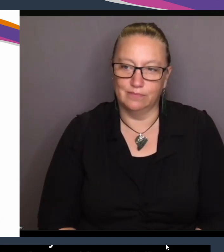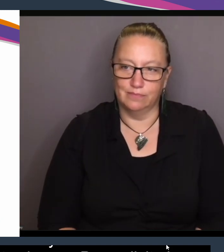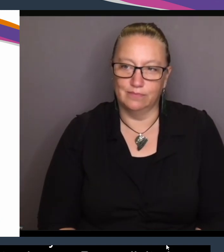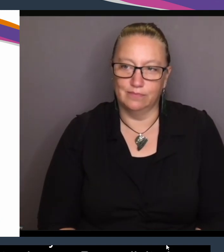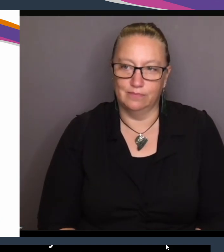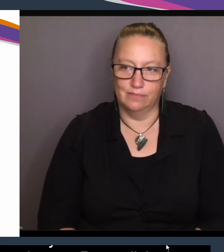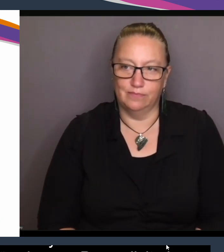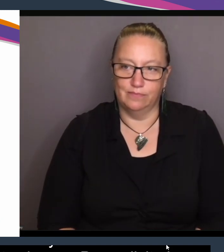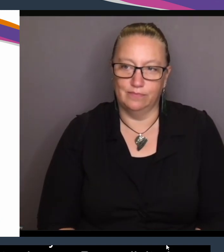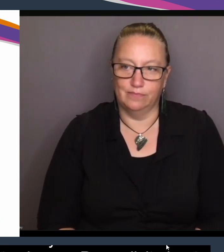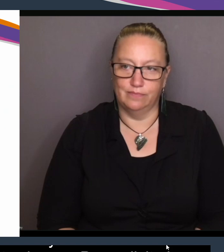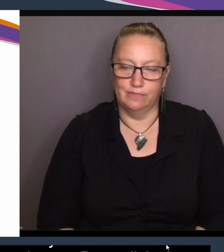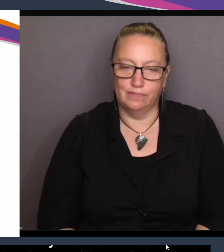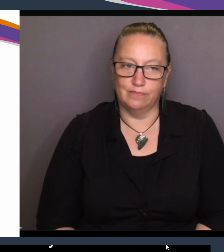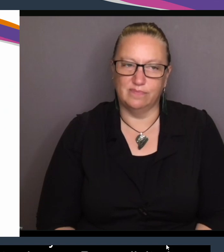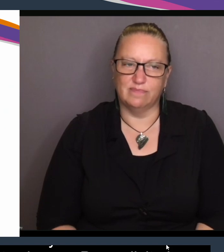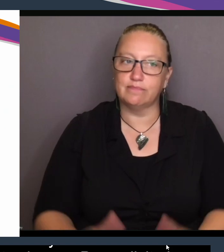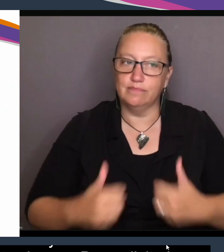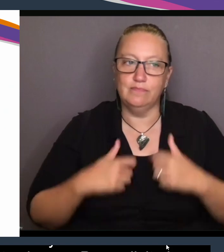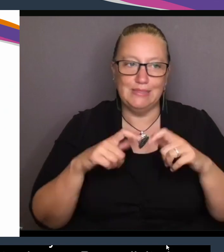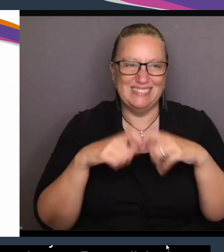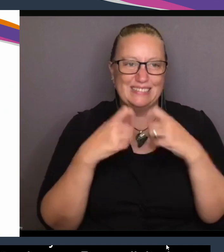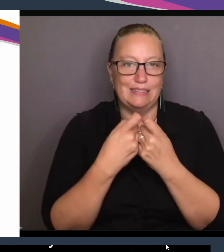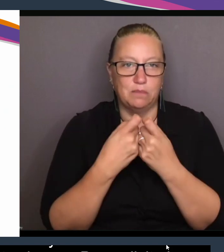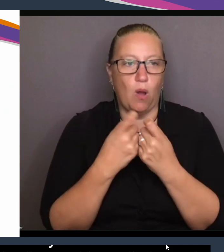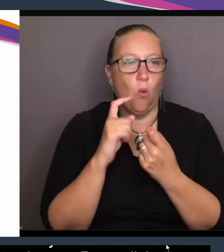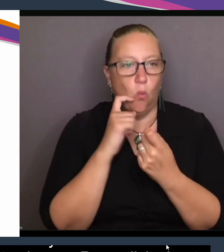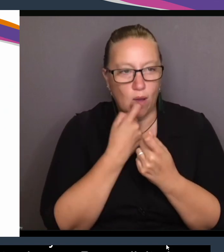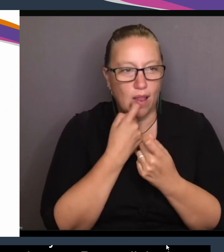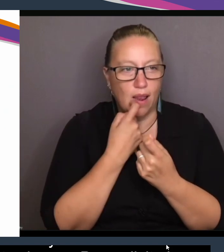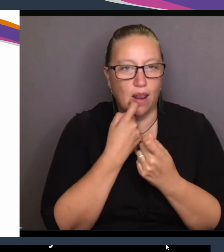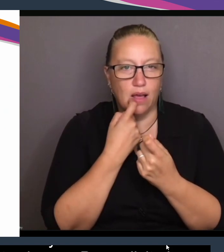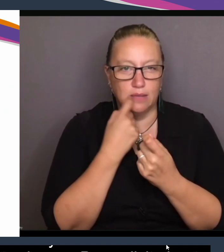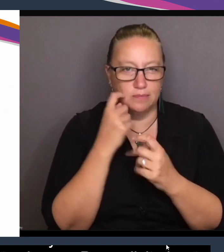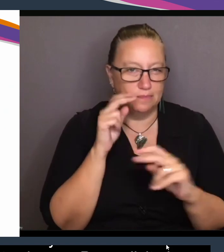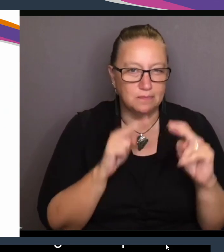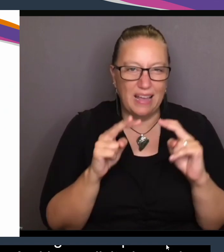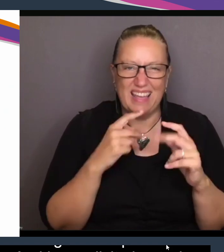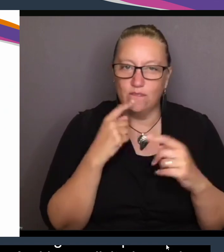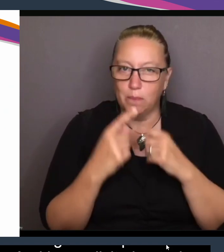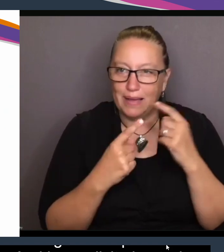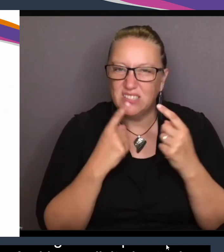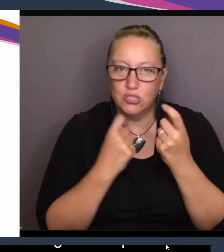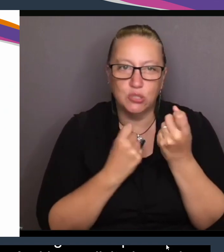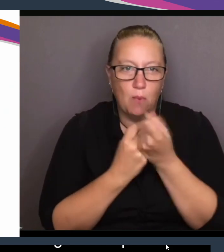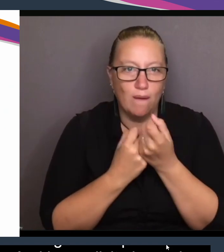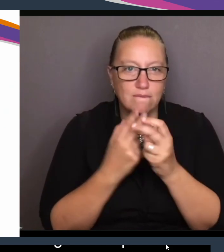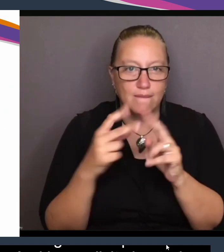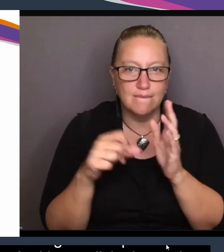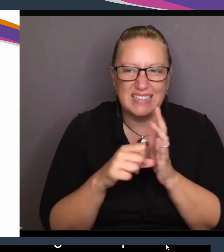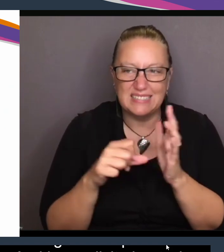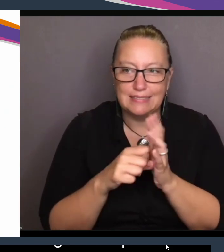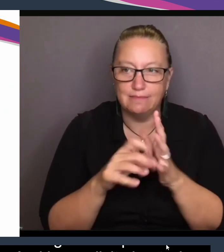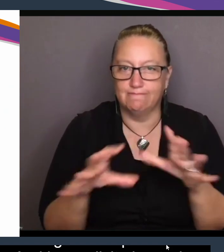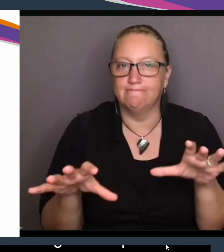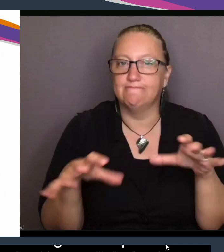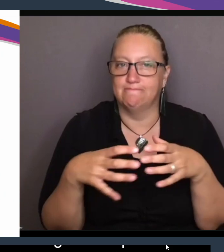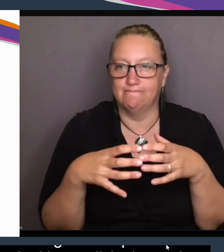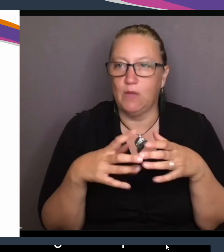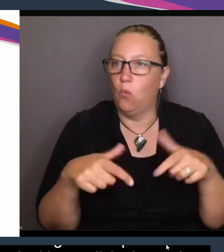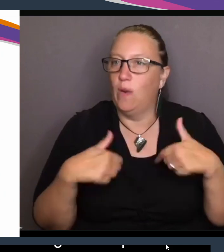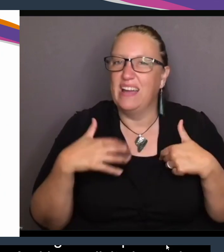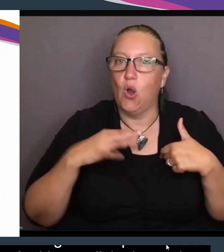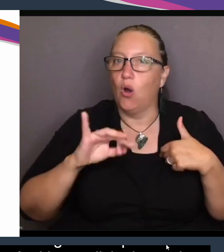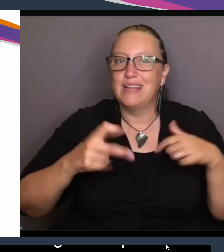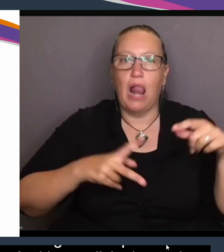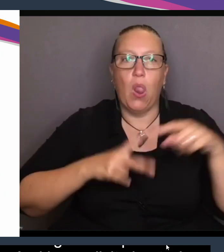Our team is wrapping around a whole lot of information and support for the funding round. We're not just launching this round and then